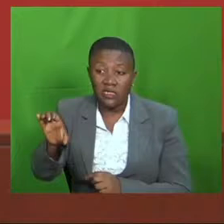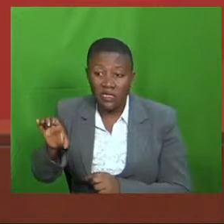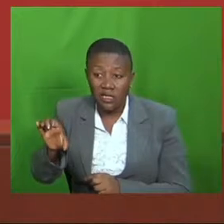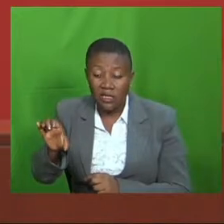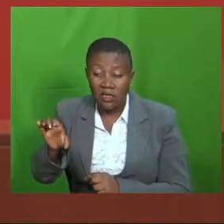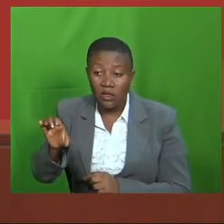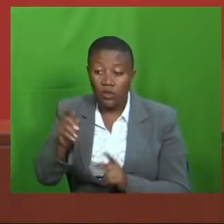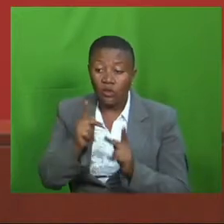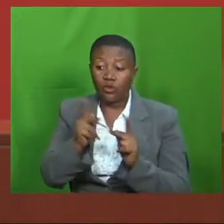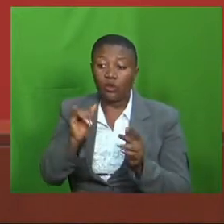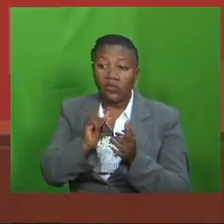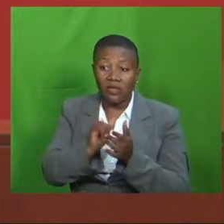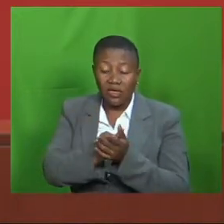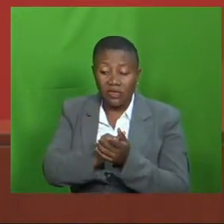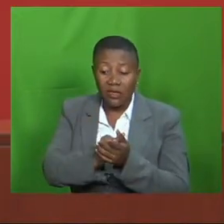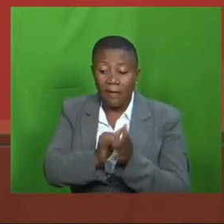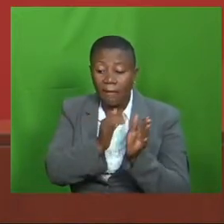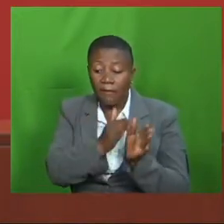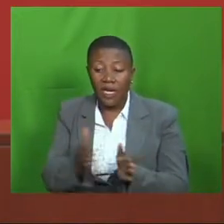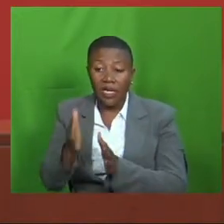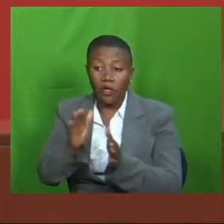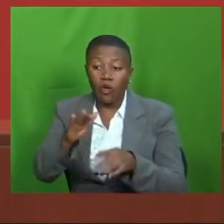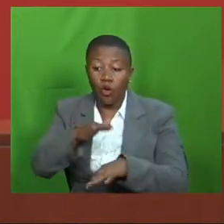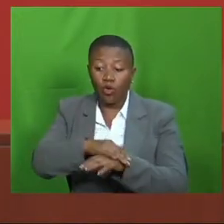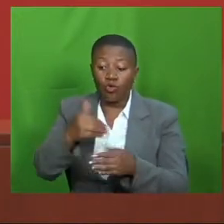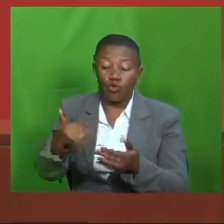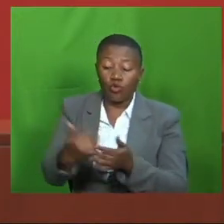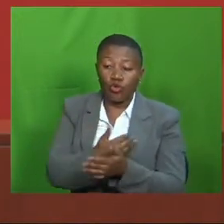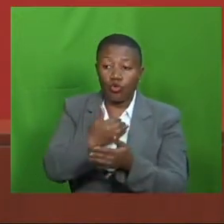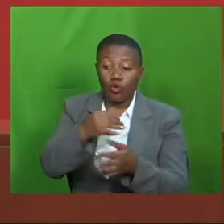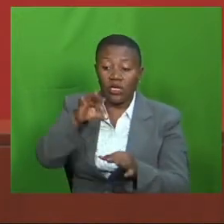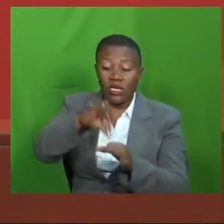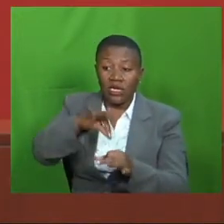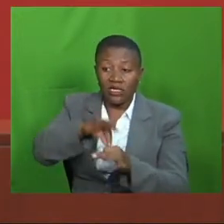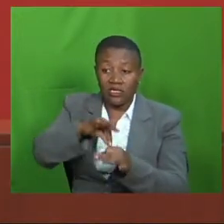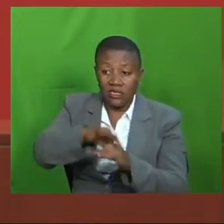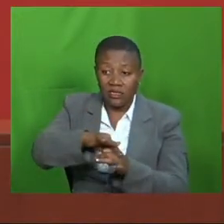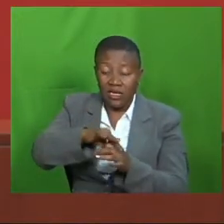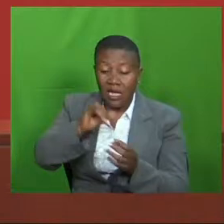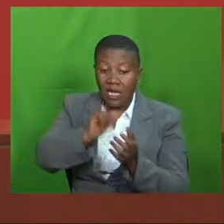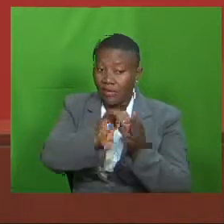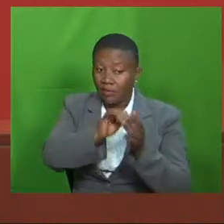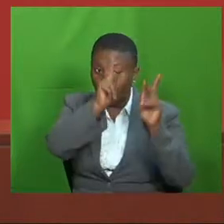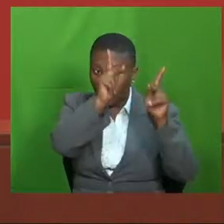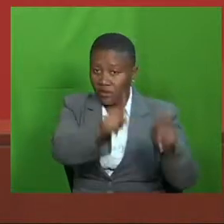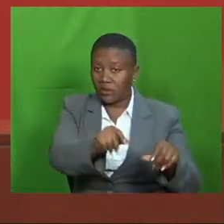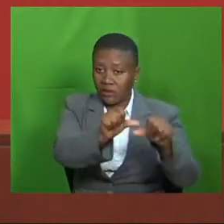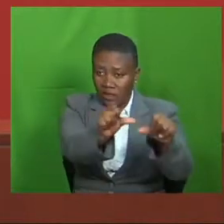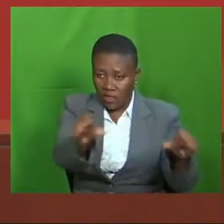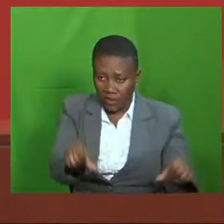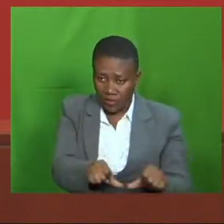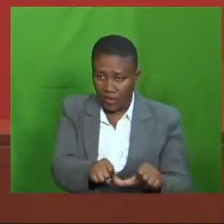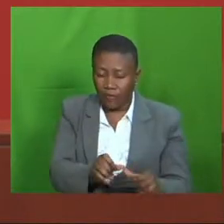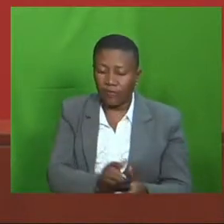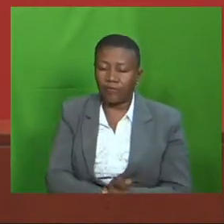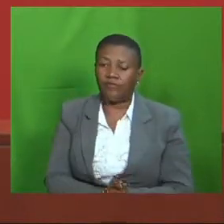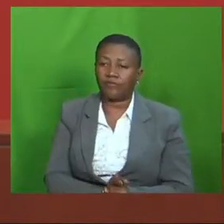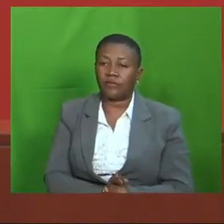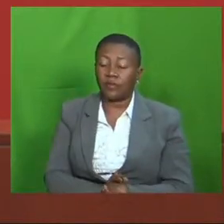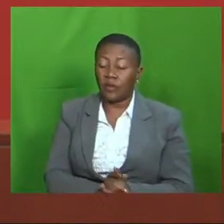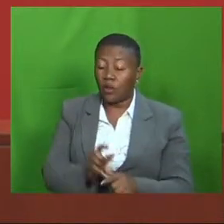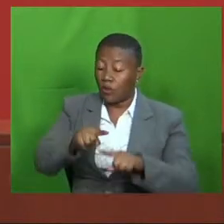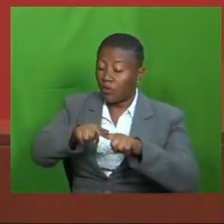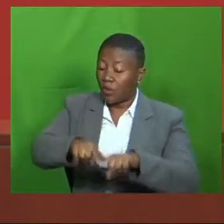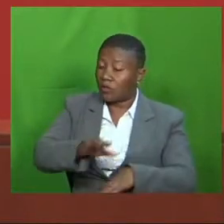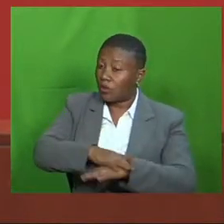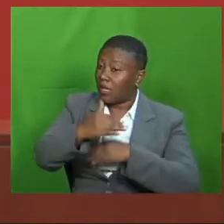processes for a by-election to commence, unquote. Having regard to the process